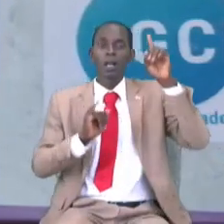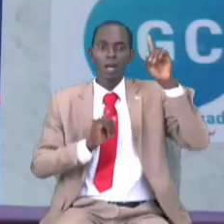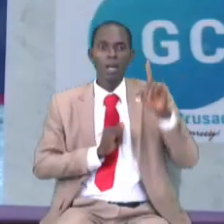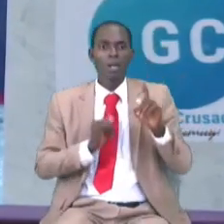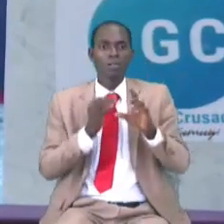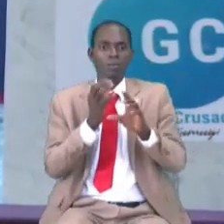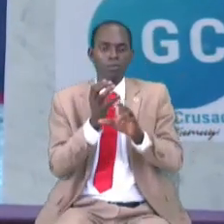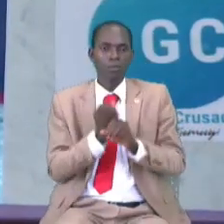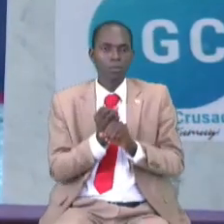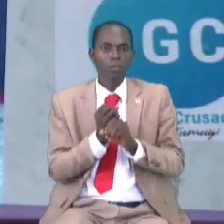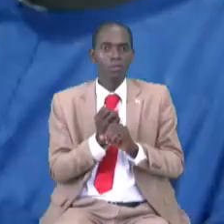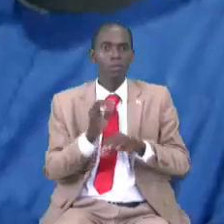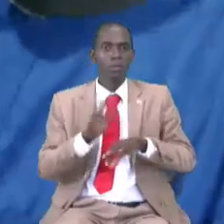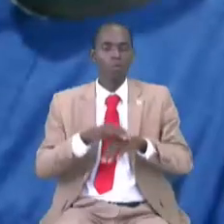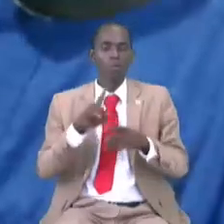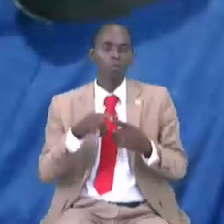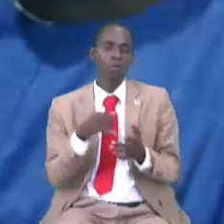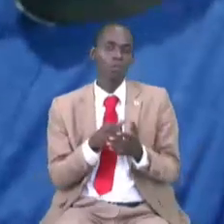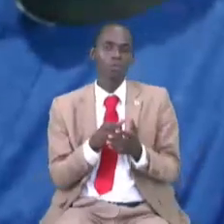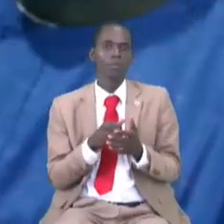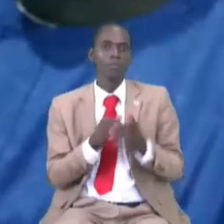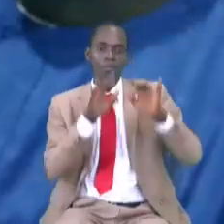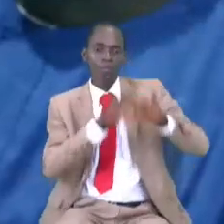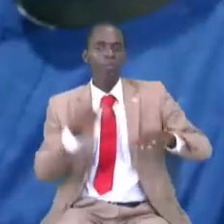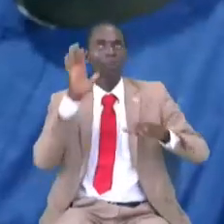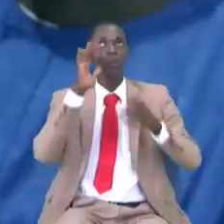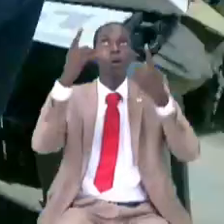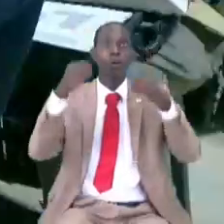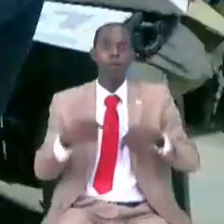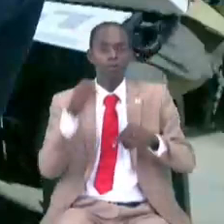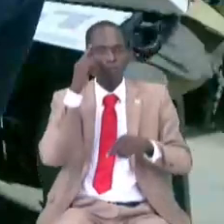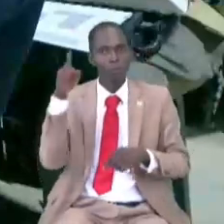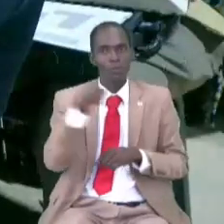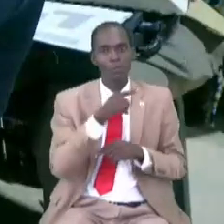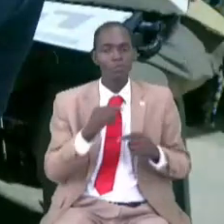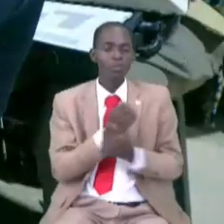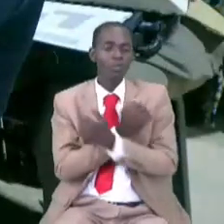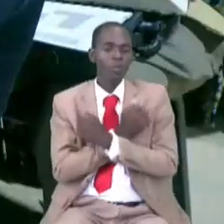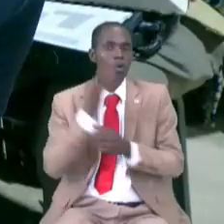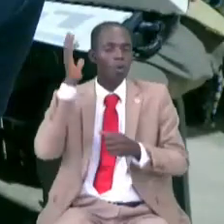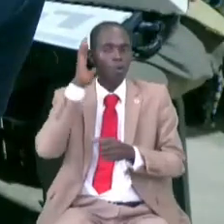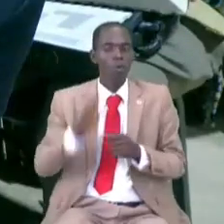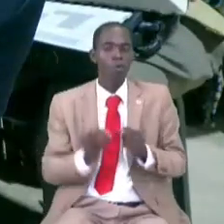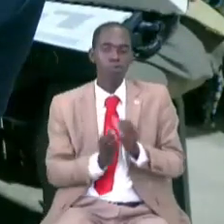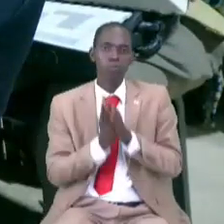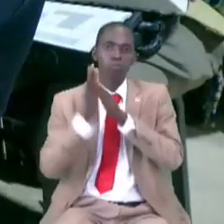Love will overflow. Goodness will abide in your life. And the mercy of God will